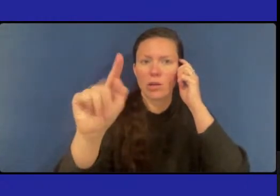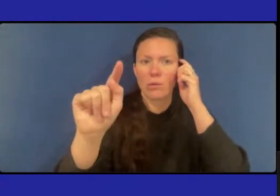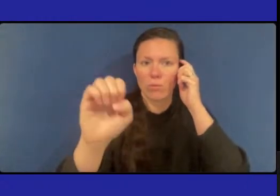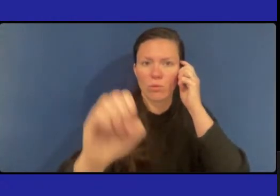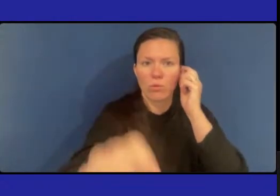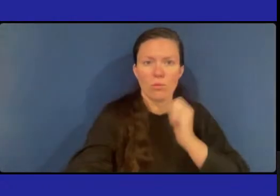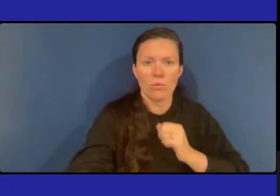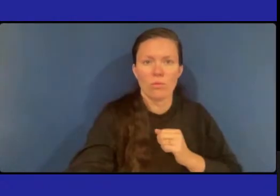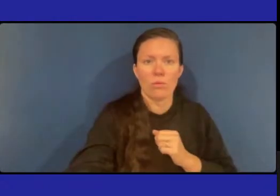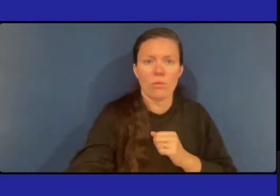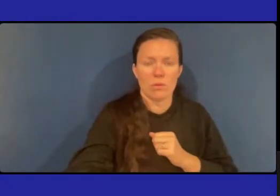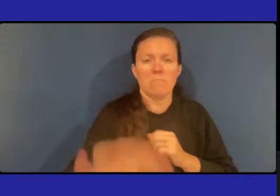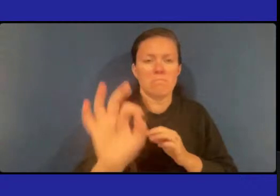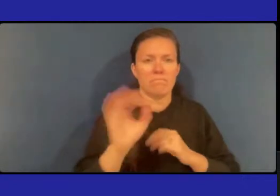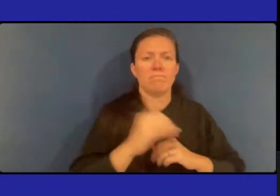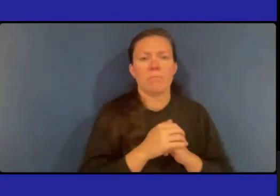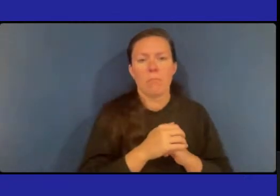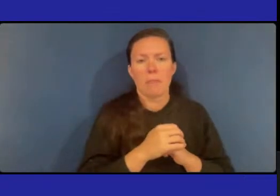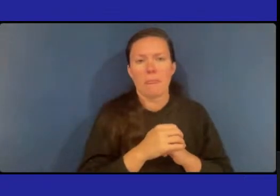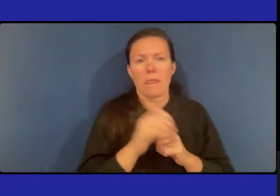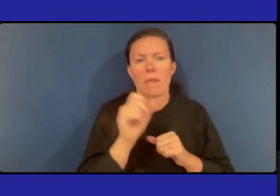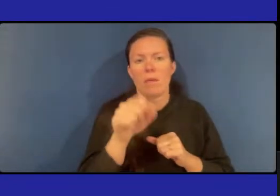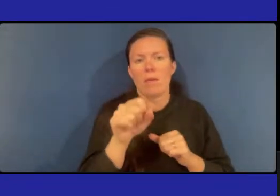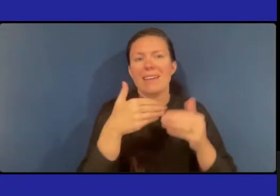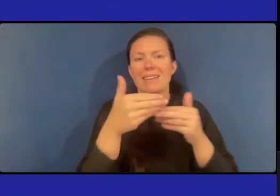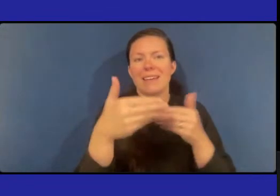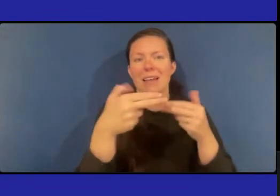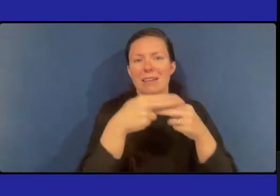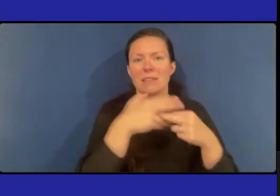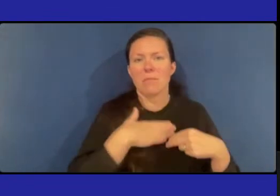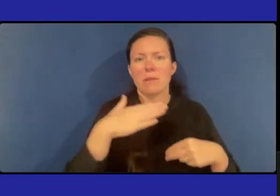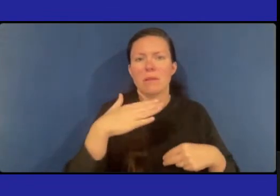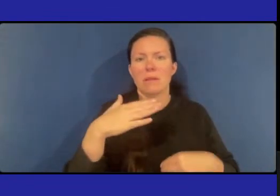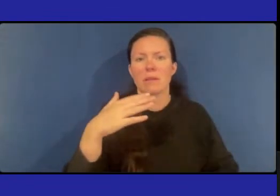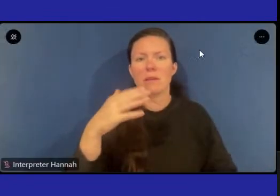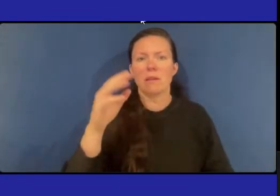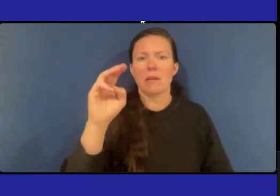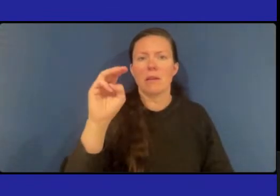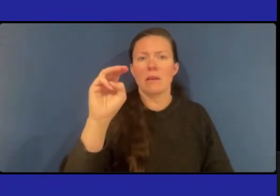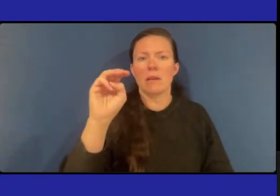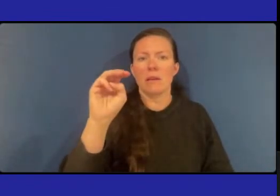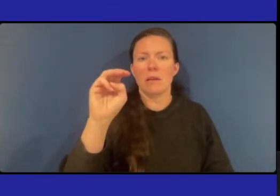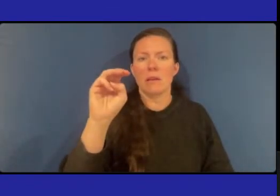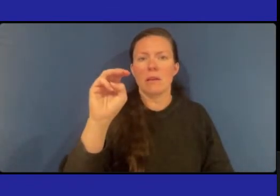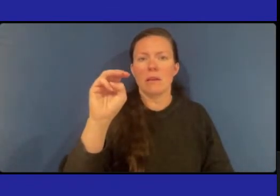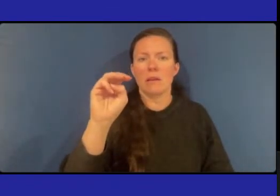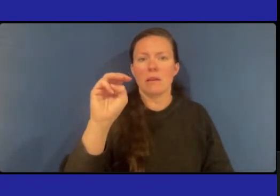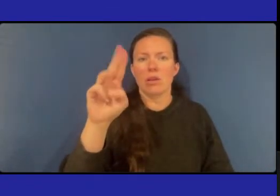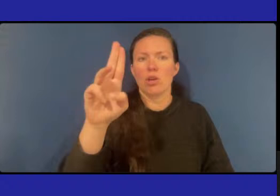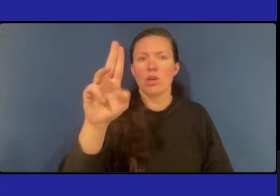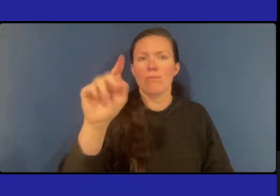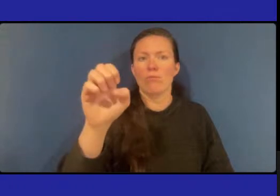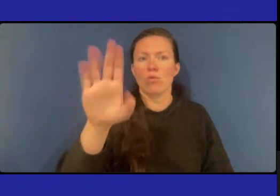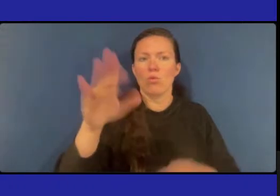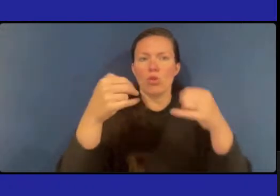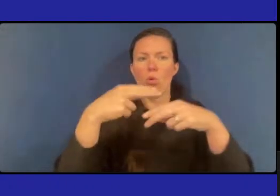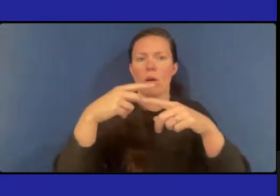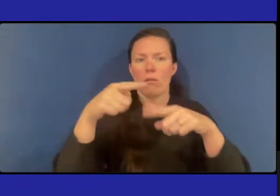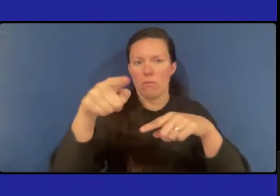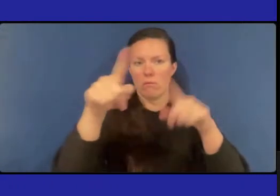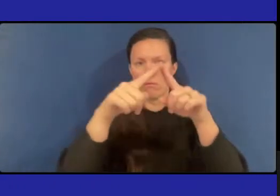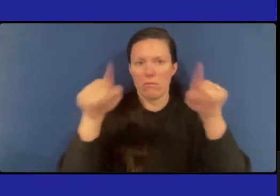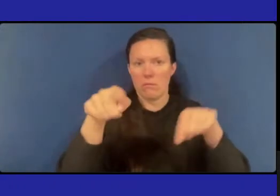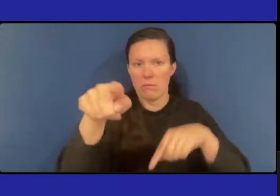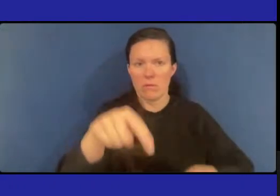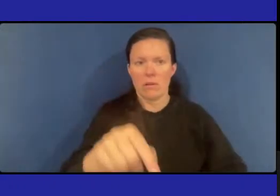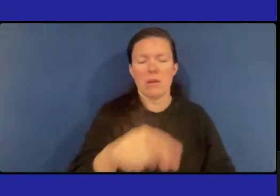very seriously, as the college does. Next slide, please. So then just finally, this is just a very few things of this,